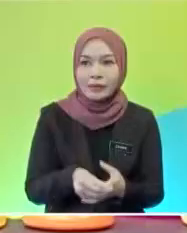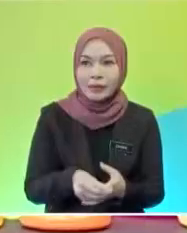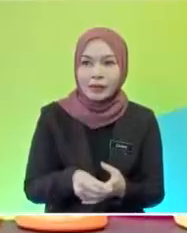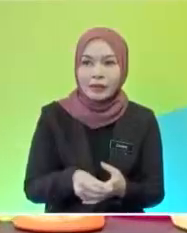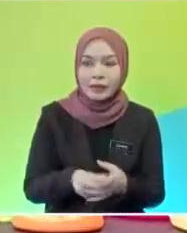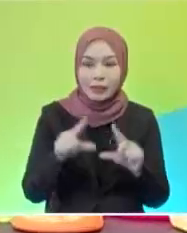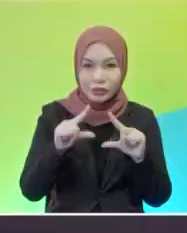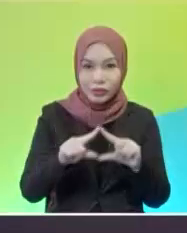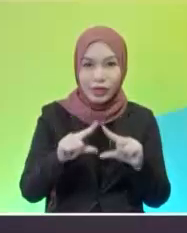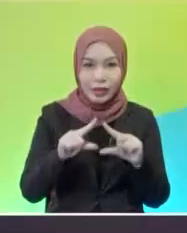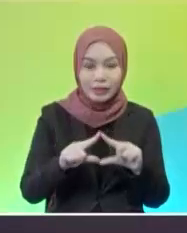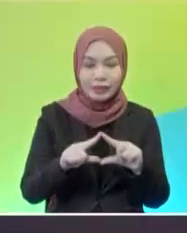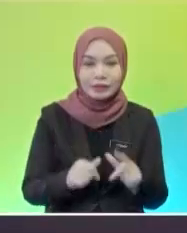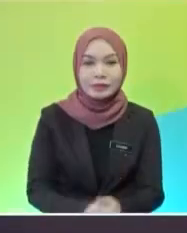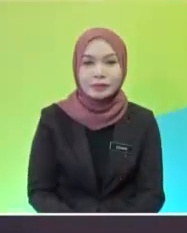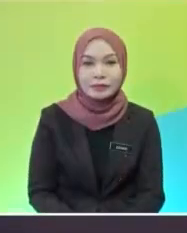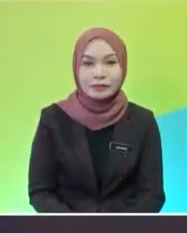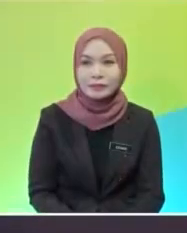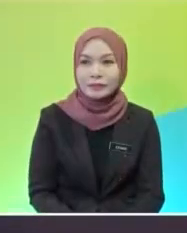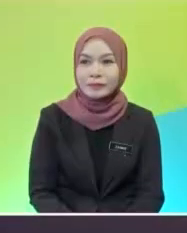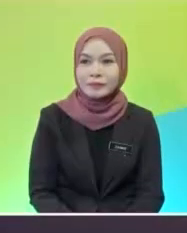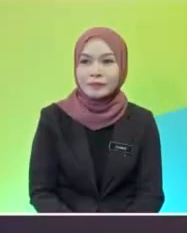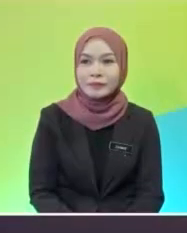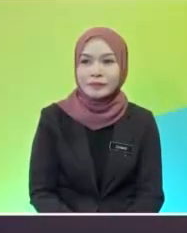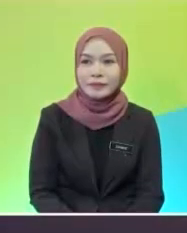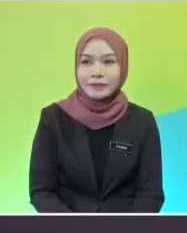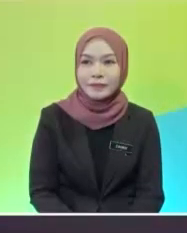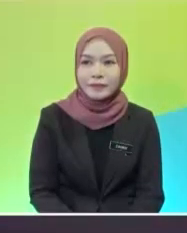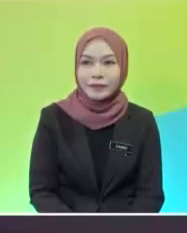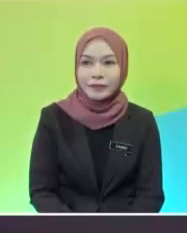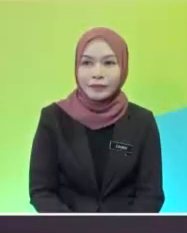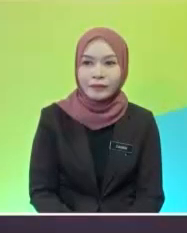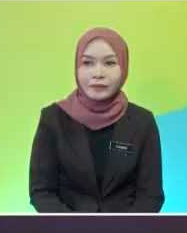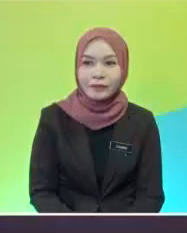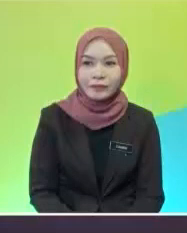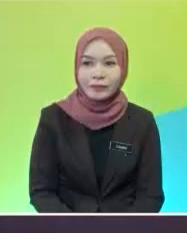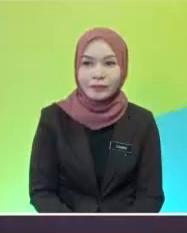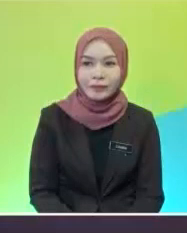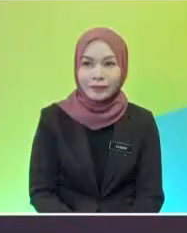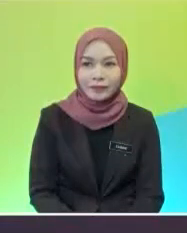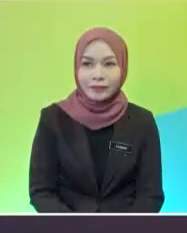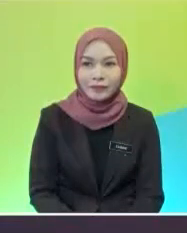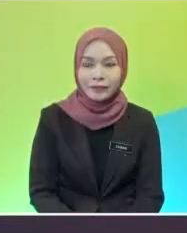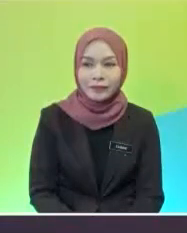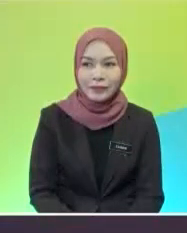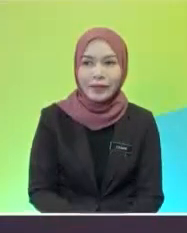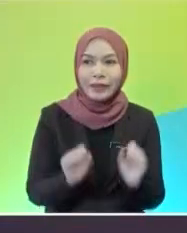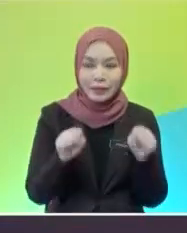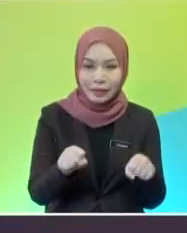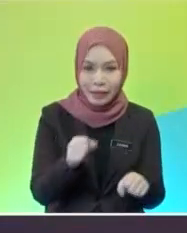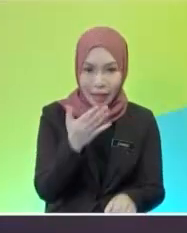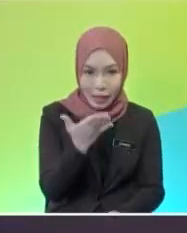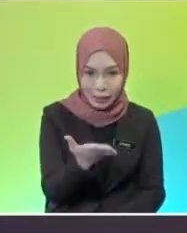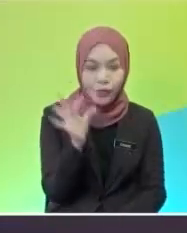Okay. All right, so let's place it. Okay. Behind. And on top of that, can you find